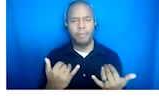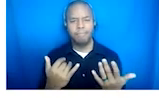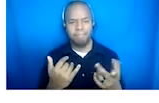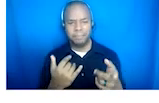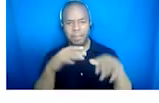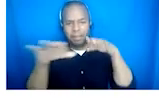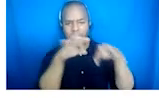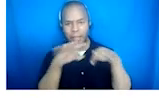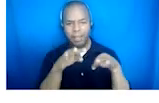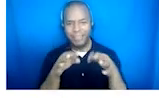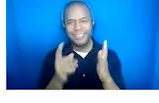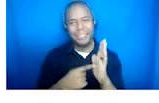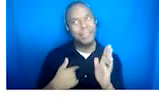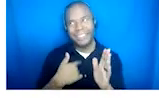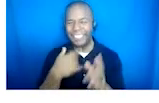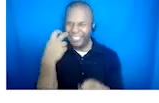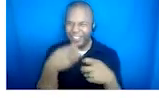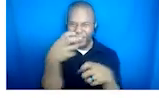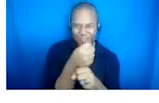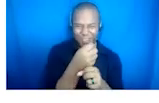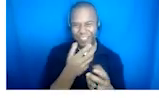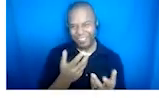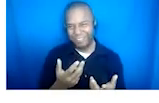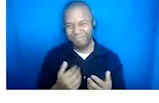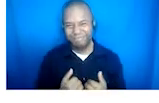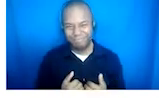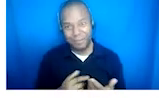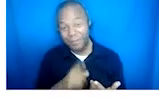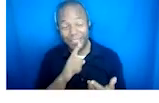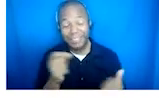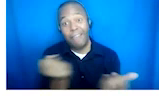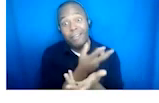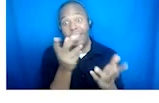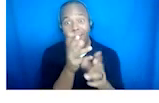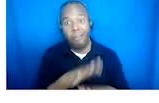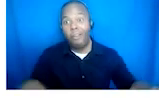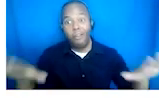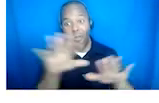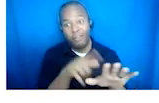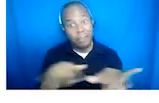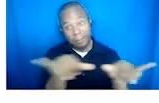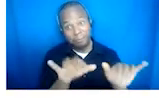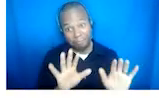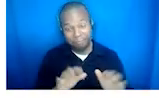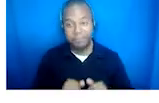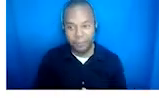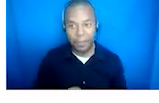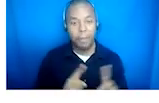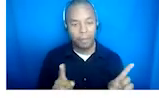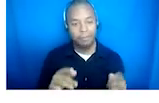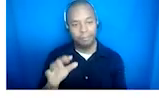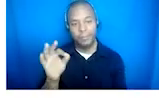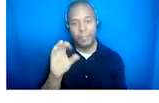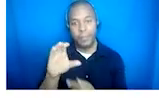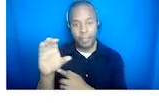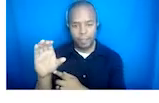have a hard time summarizing it too. It is everything everywhere, all at one time. But Fresno City College has a